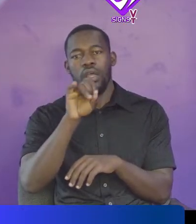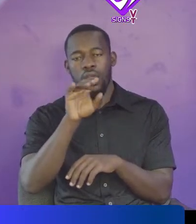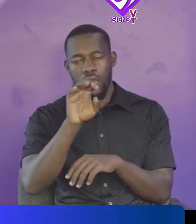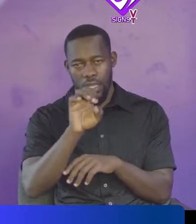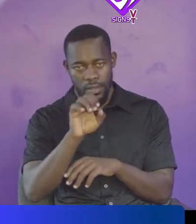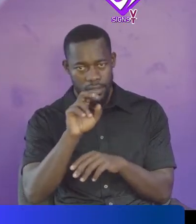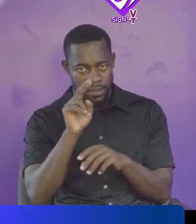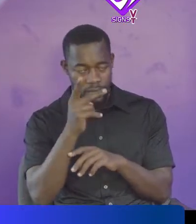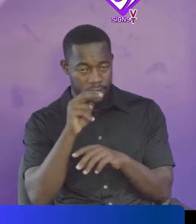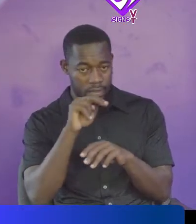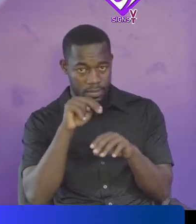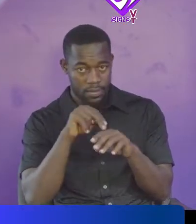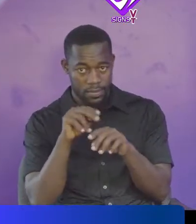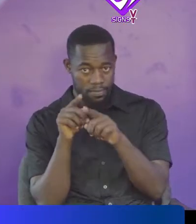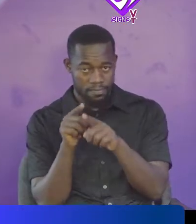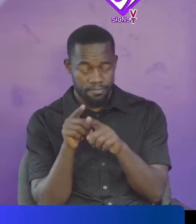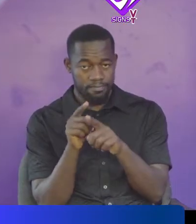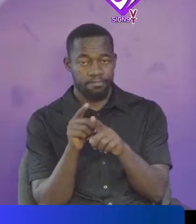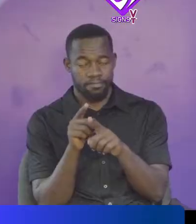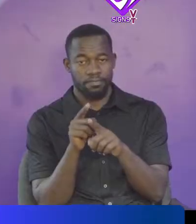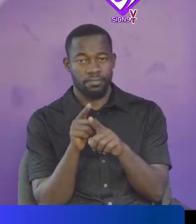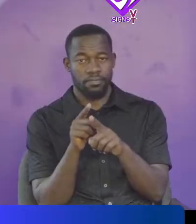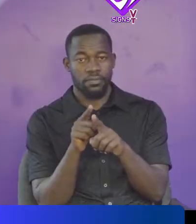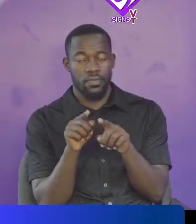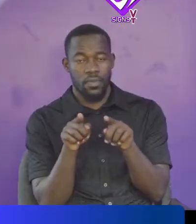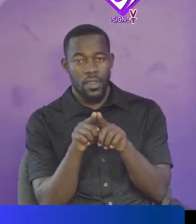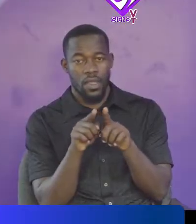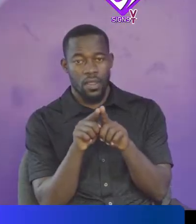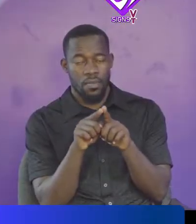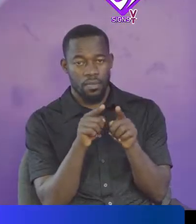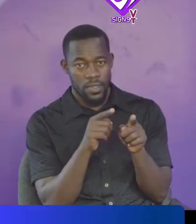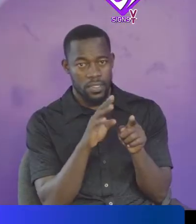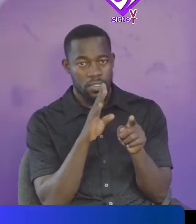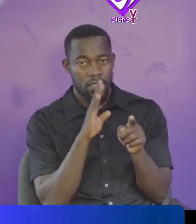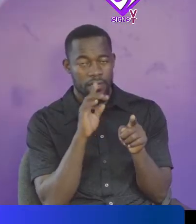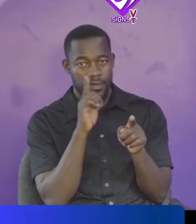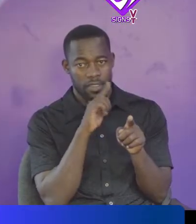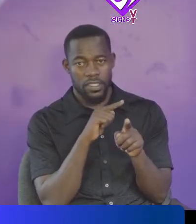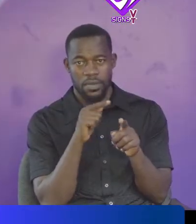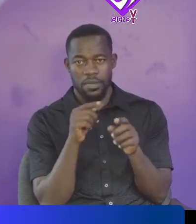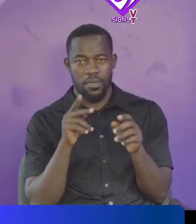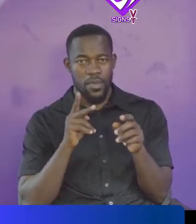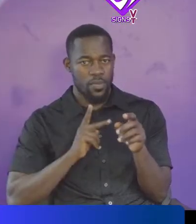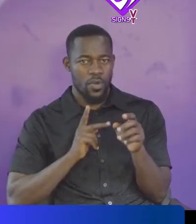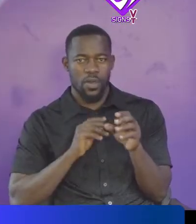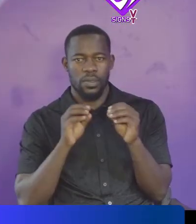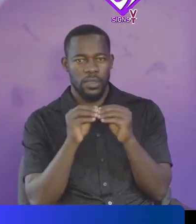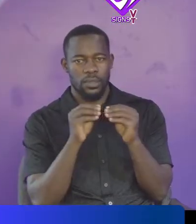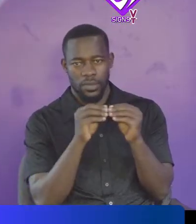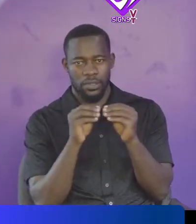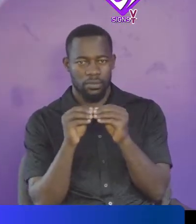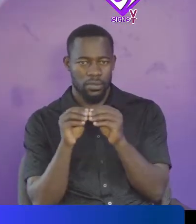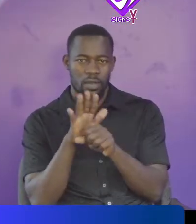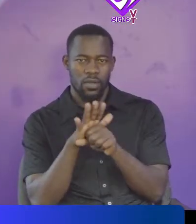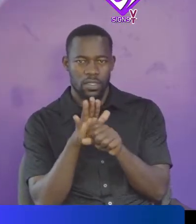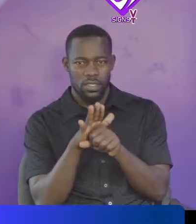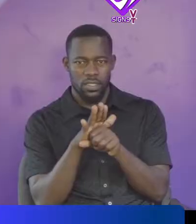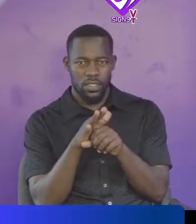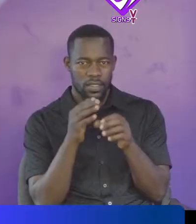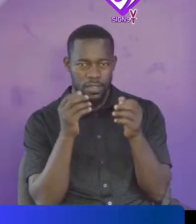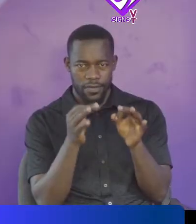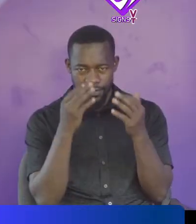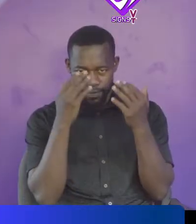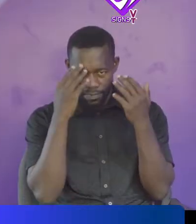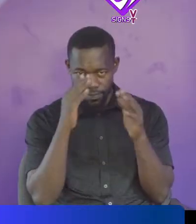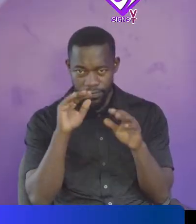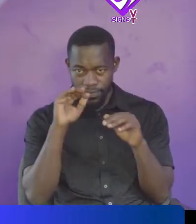Archives, like Alan is saying, has been a meeting point for a greater majority of Kenyans and